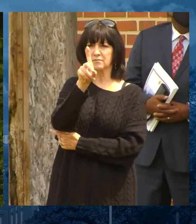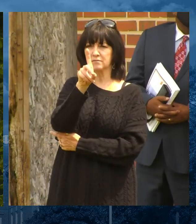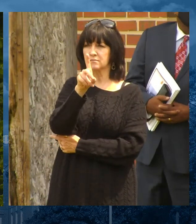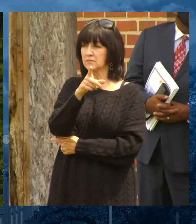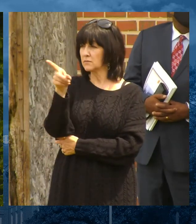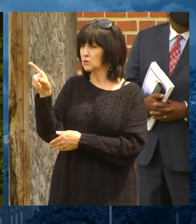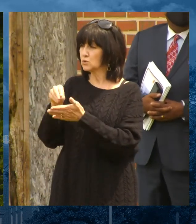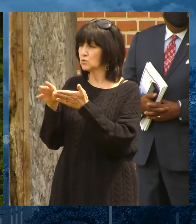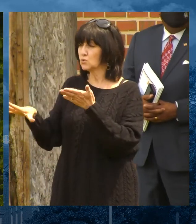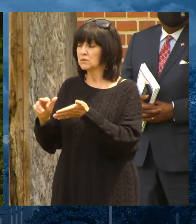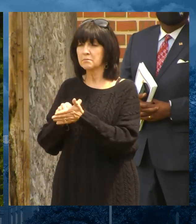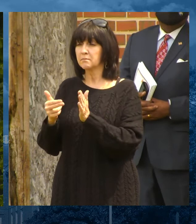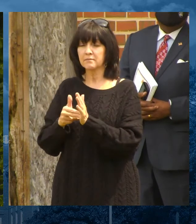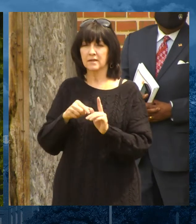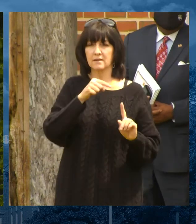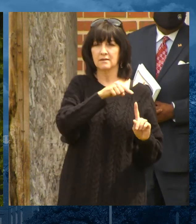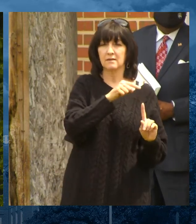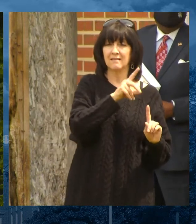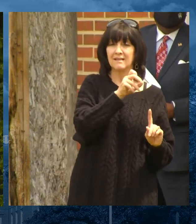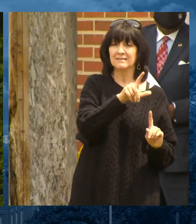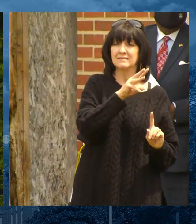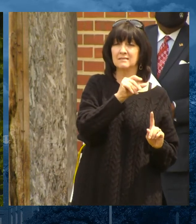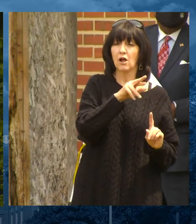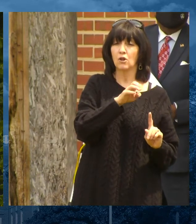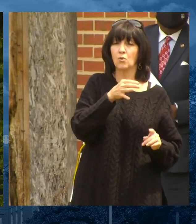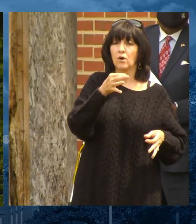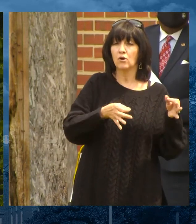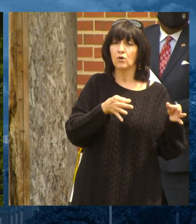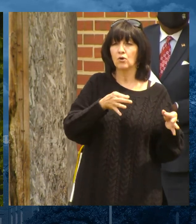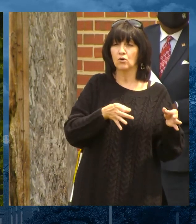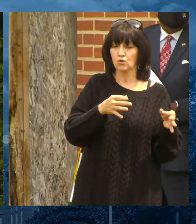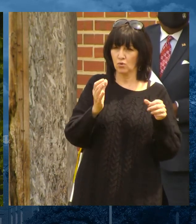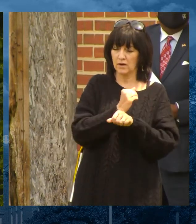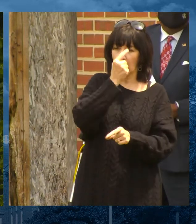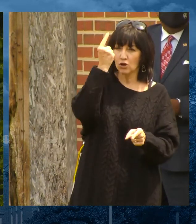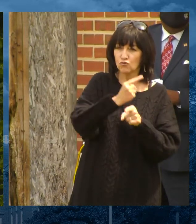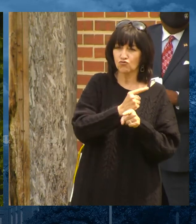it right, and the other 4 cases got it wrong.